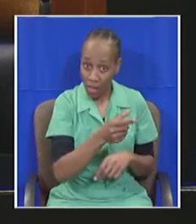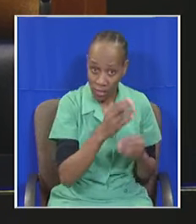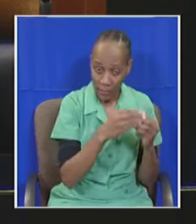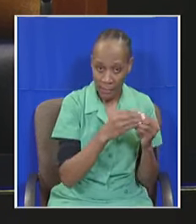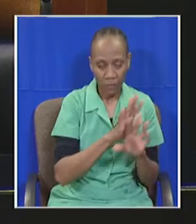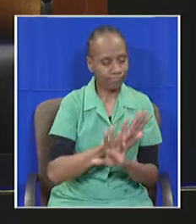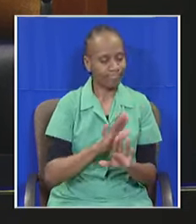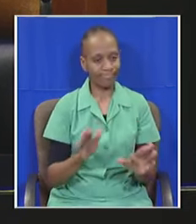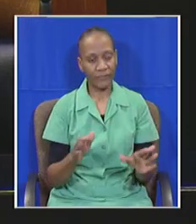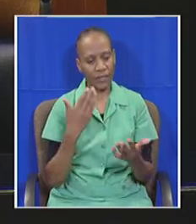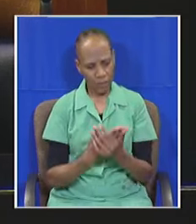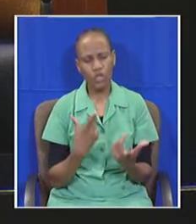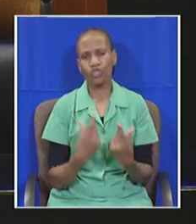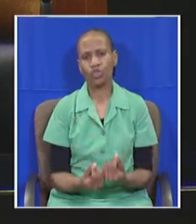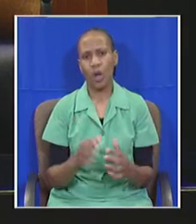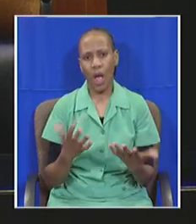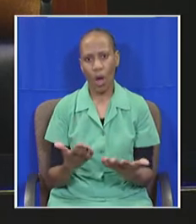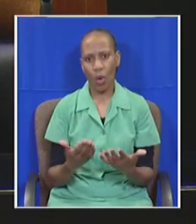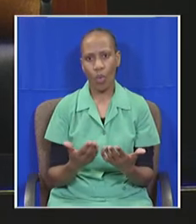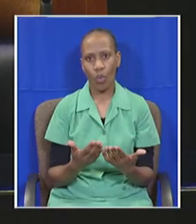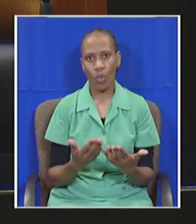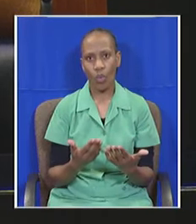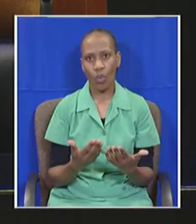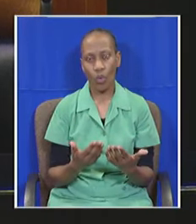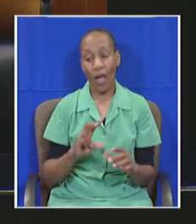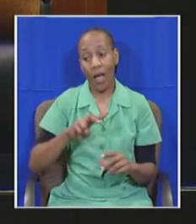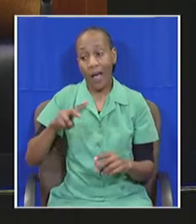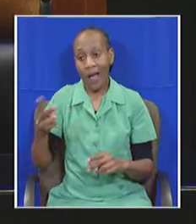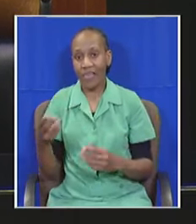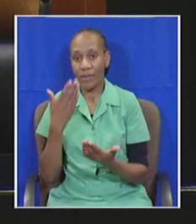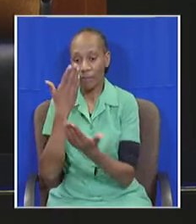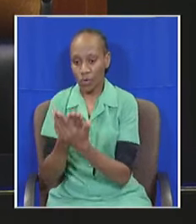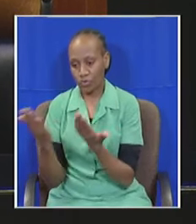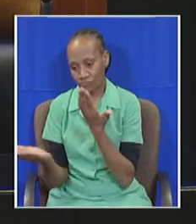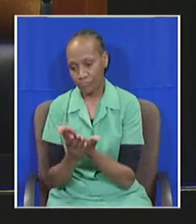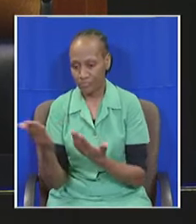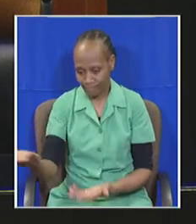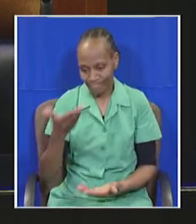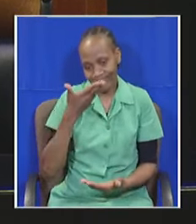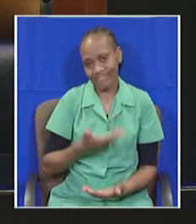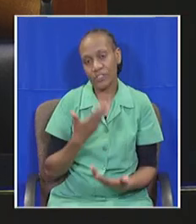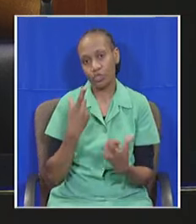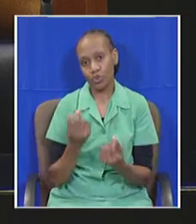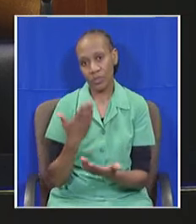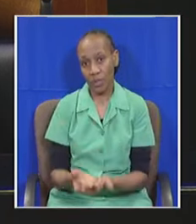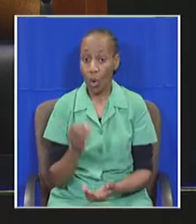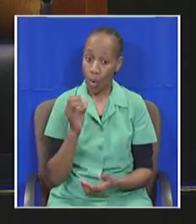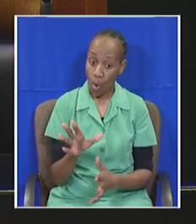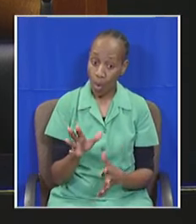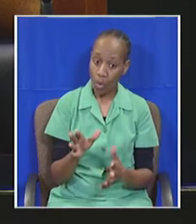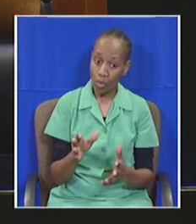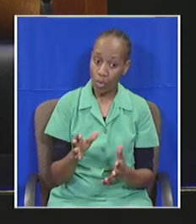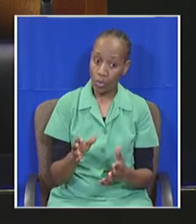House may do so only by way of a separate substantive motion, comprising a clearly formulated and